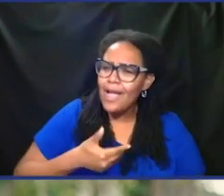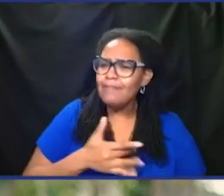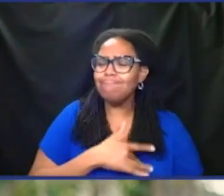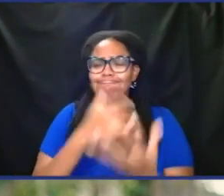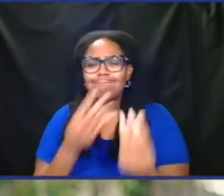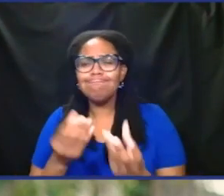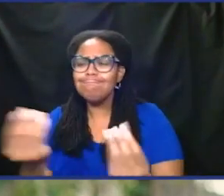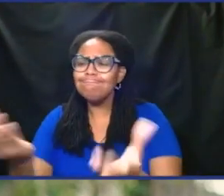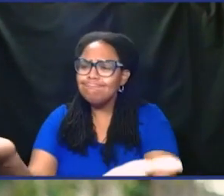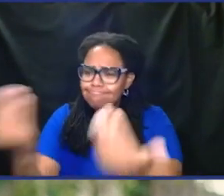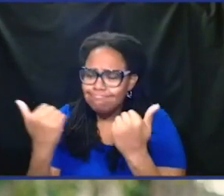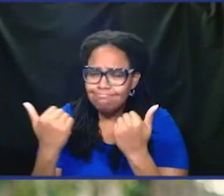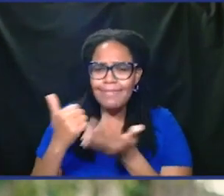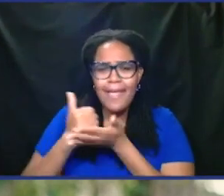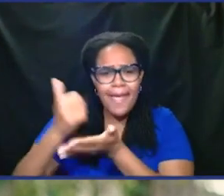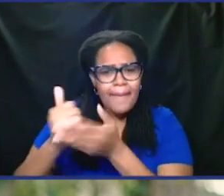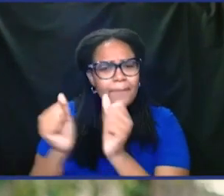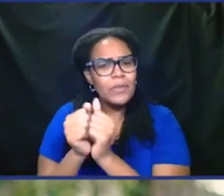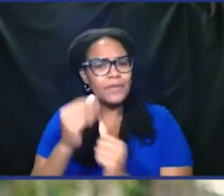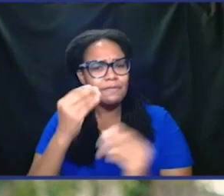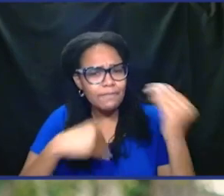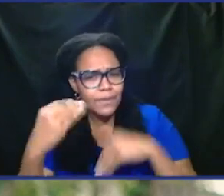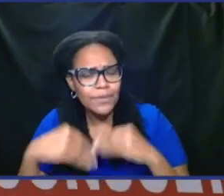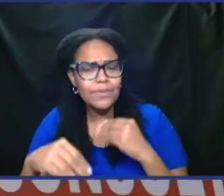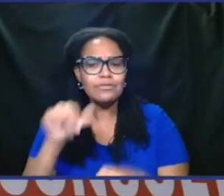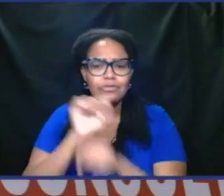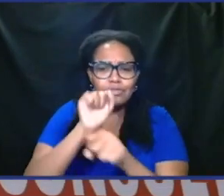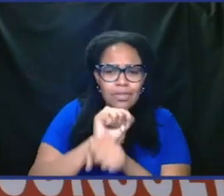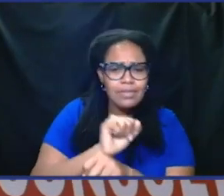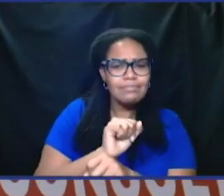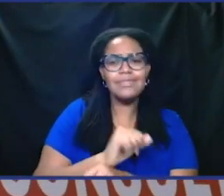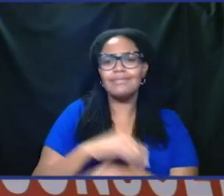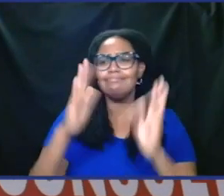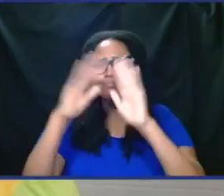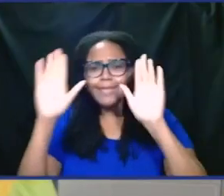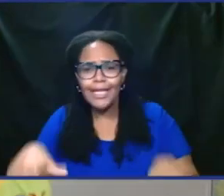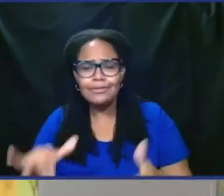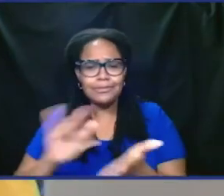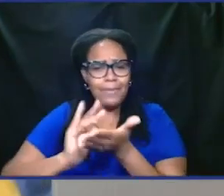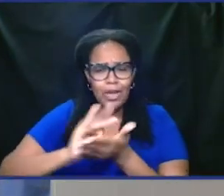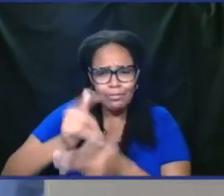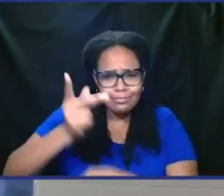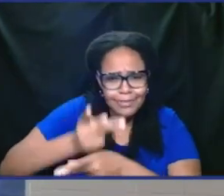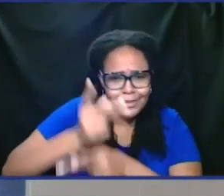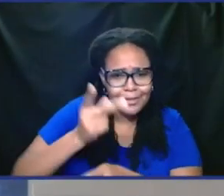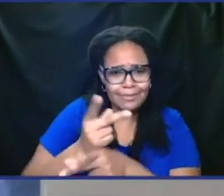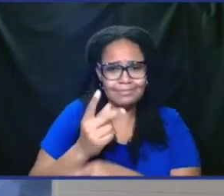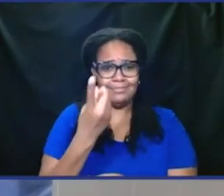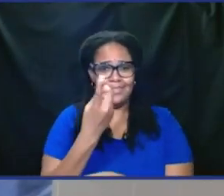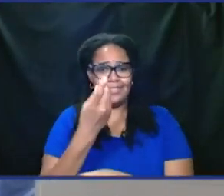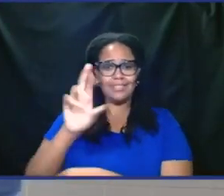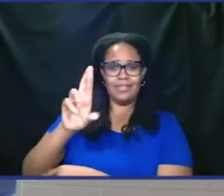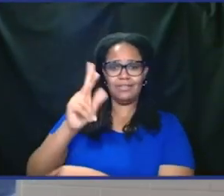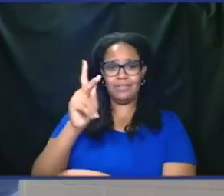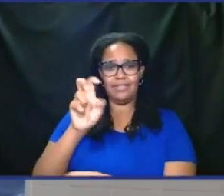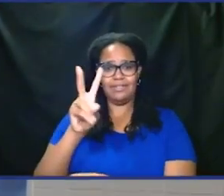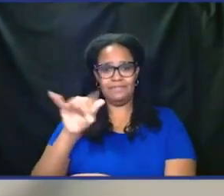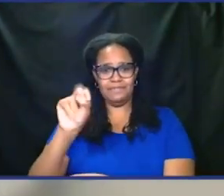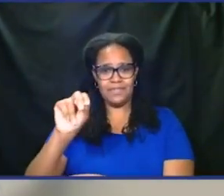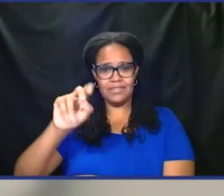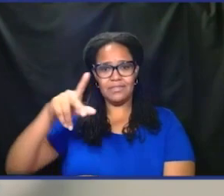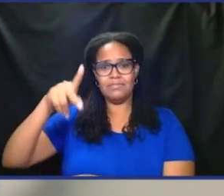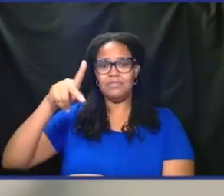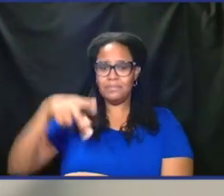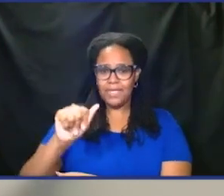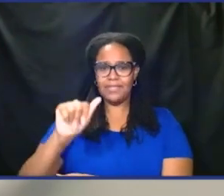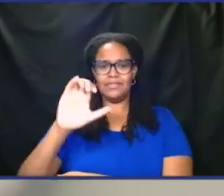food, jobs, housing, and medical care. Dr. Kevin Pacheco is one Colombian who has devoted his life to